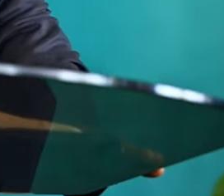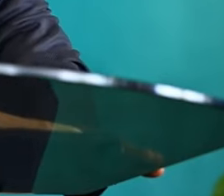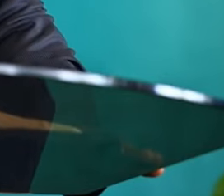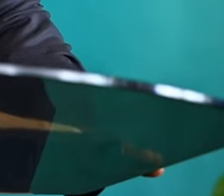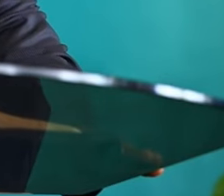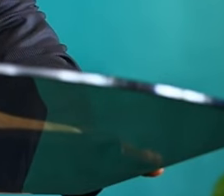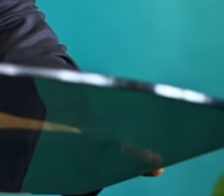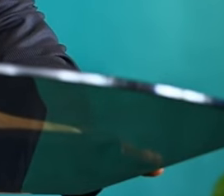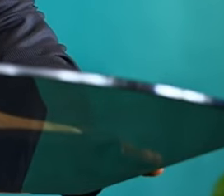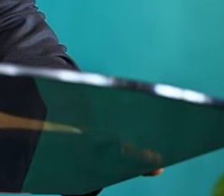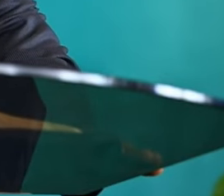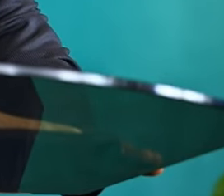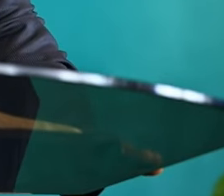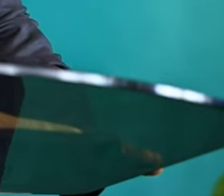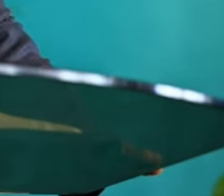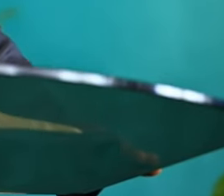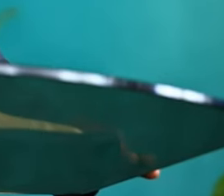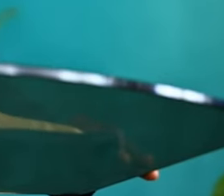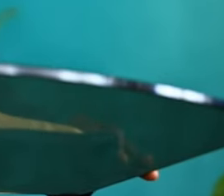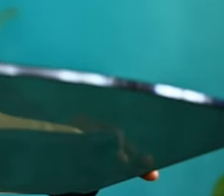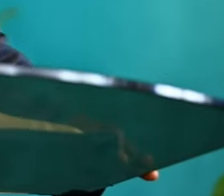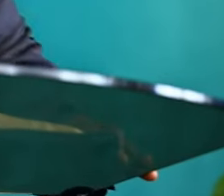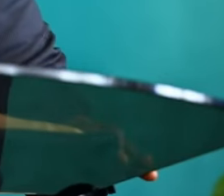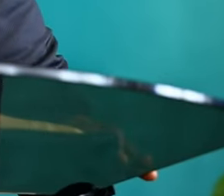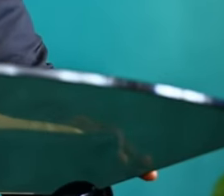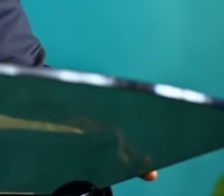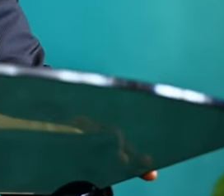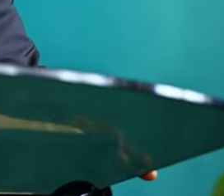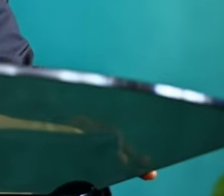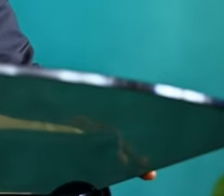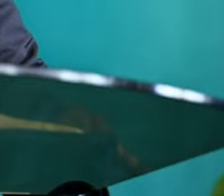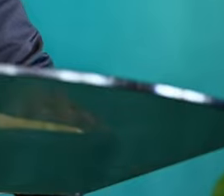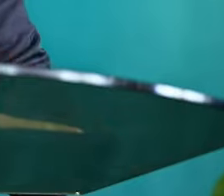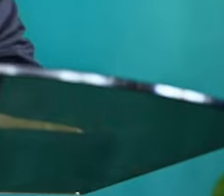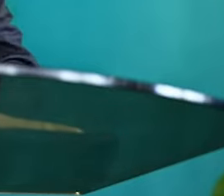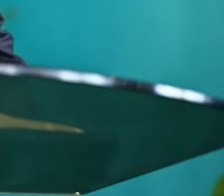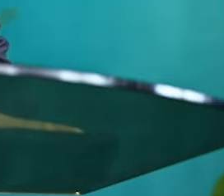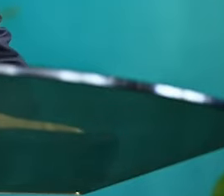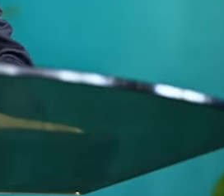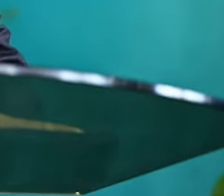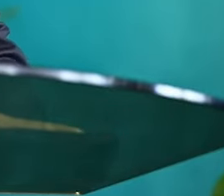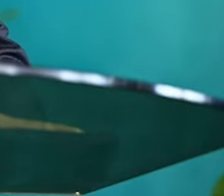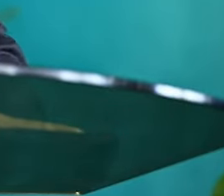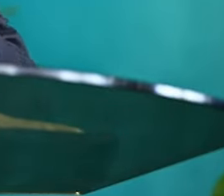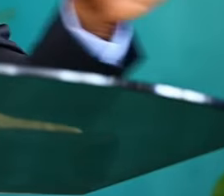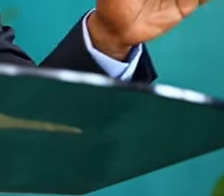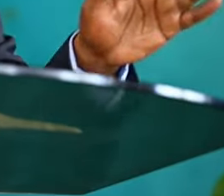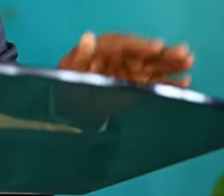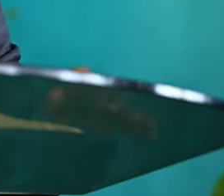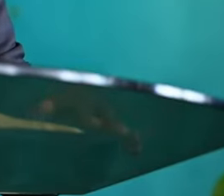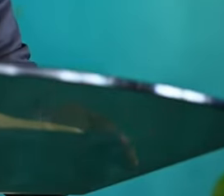Jonathan, the son of Saul, is going to attack the Philistines, but he did not